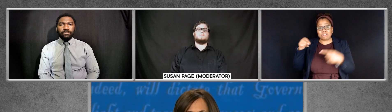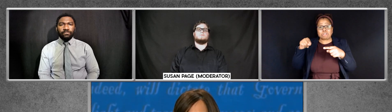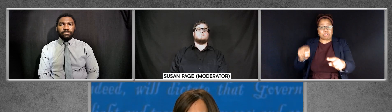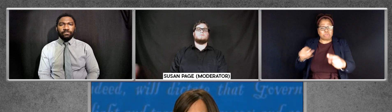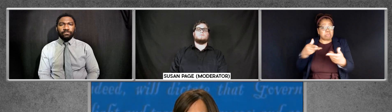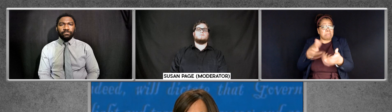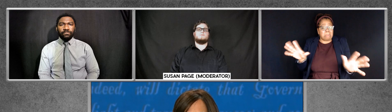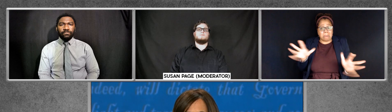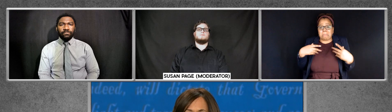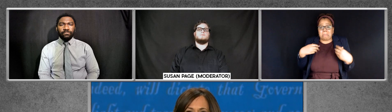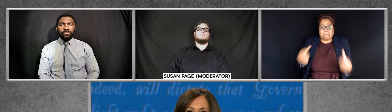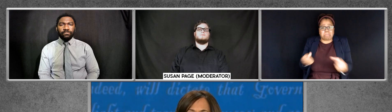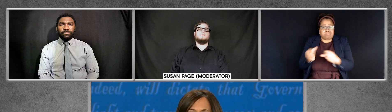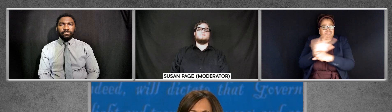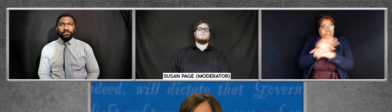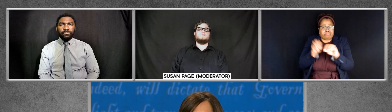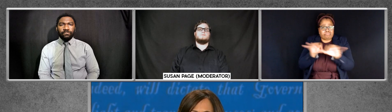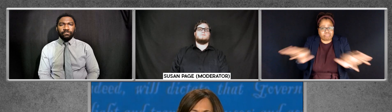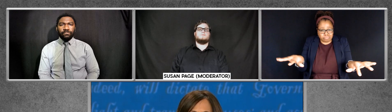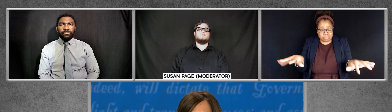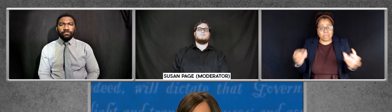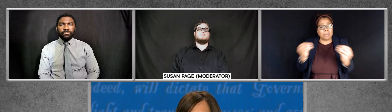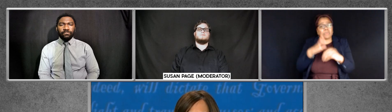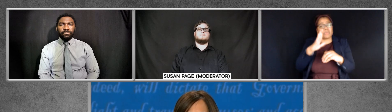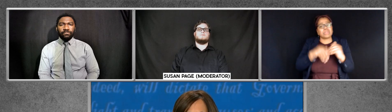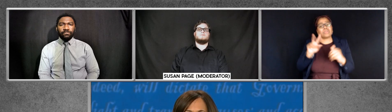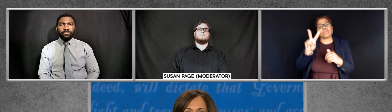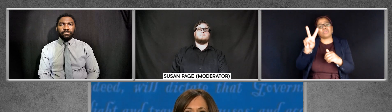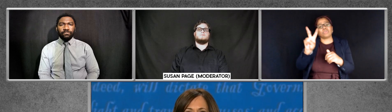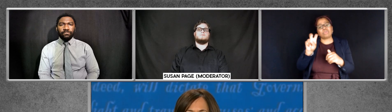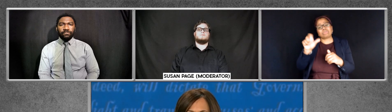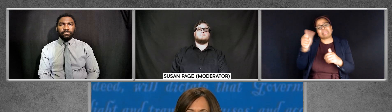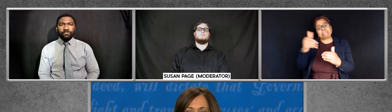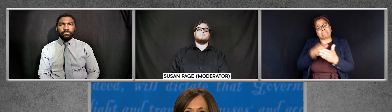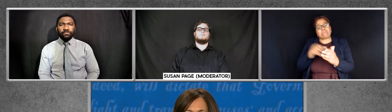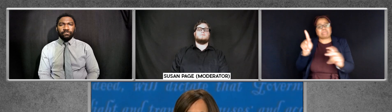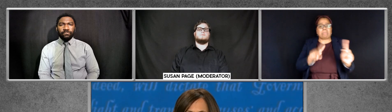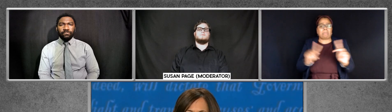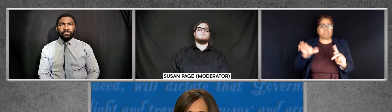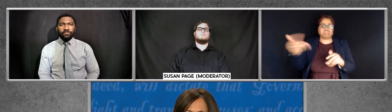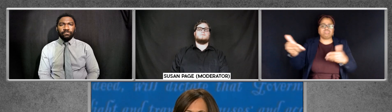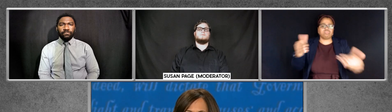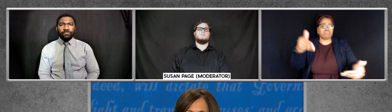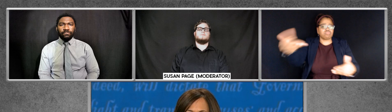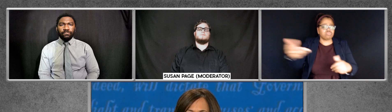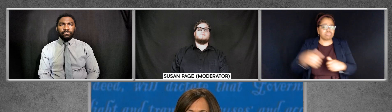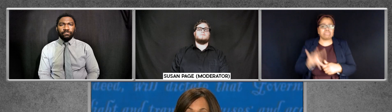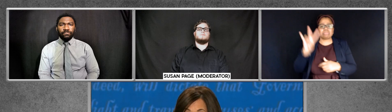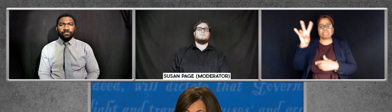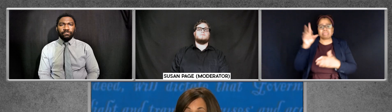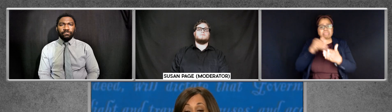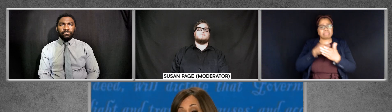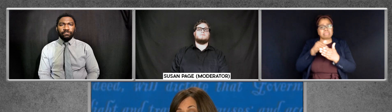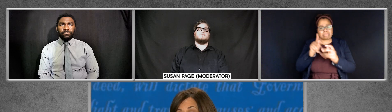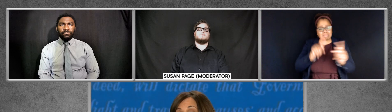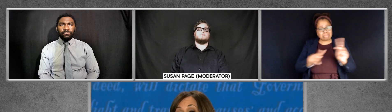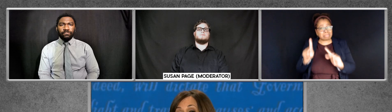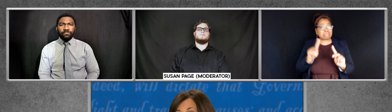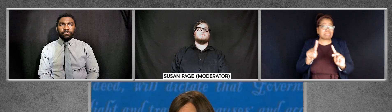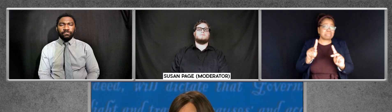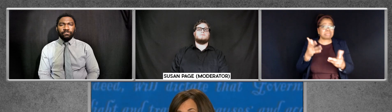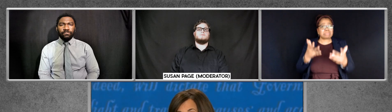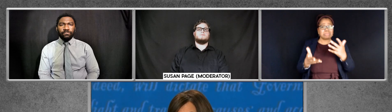pandemic, when over 210,000 people have died and 7 million people probably have